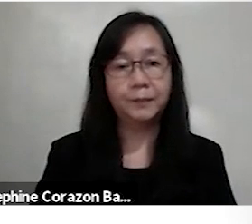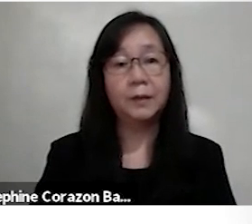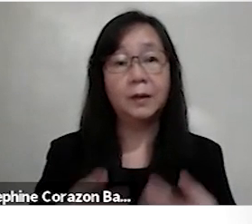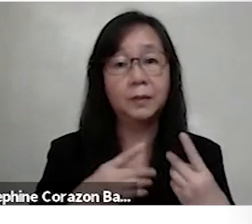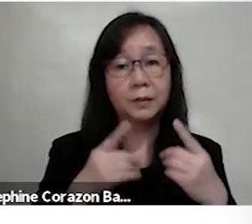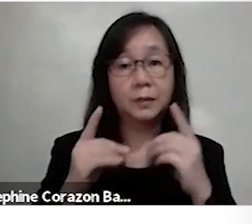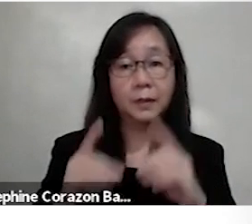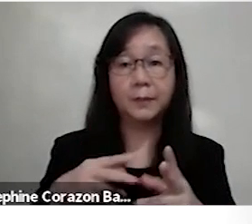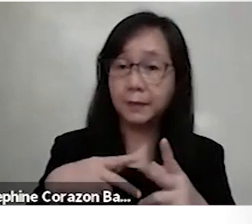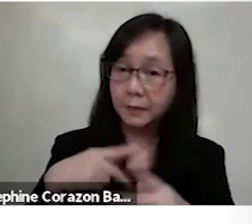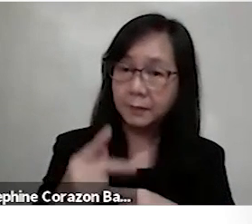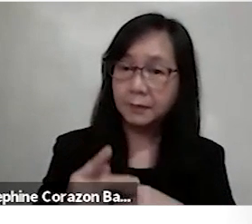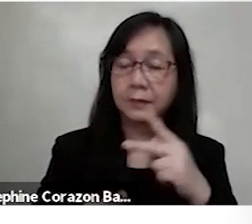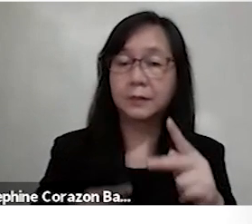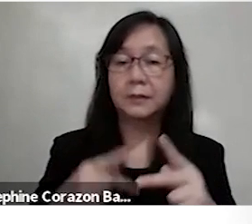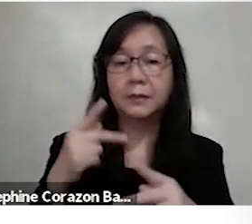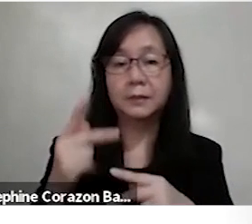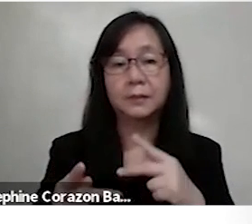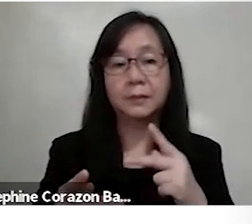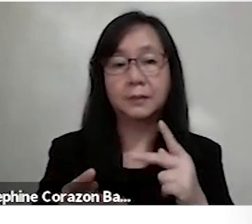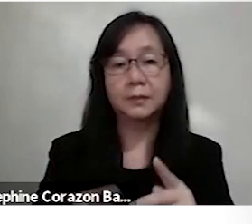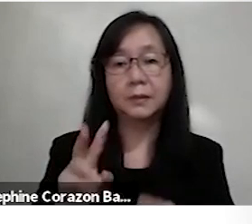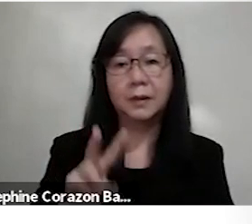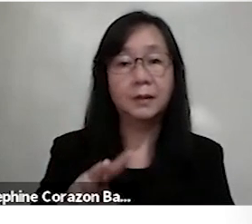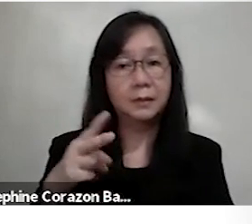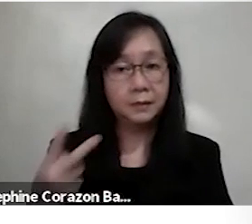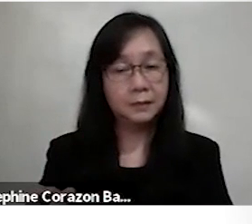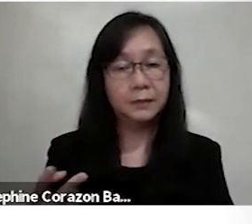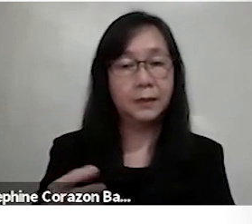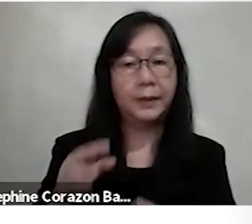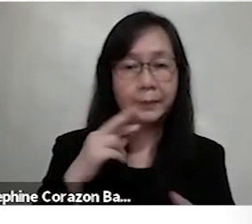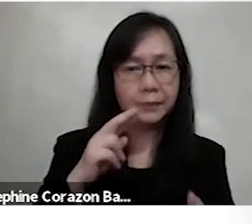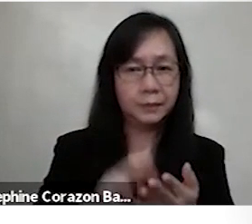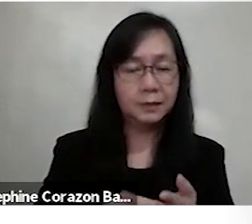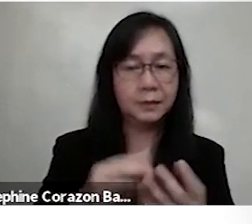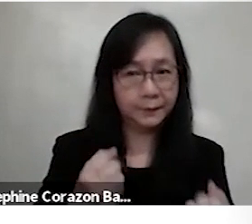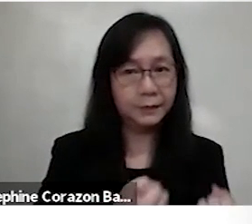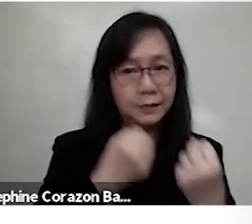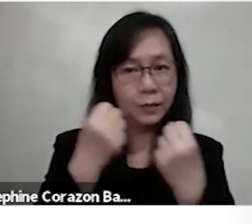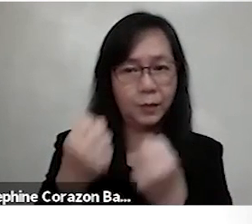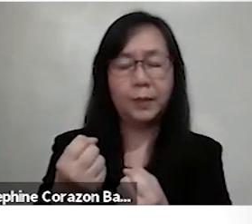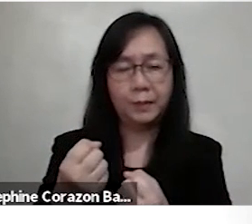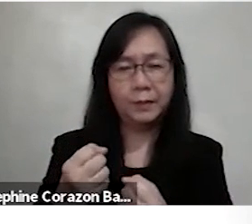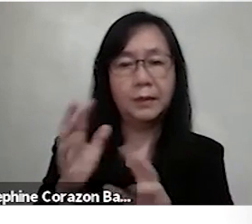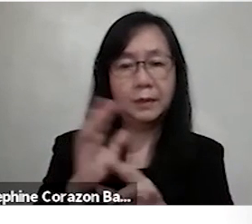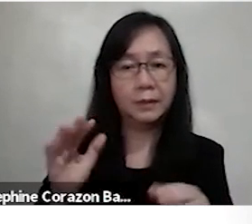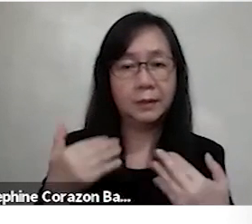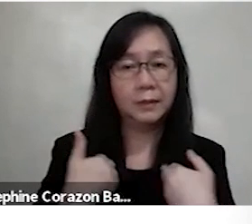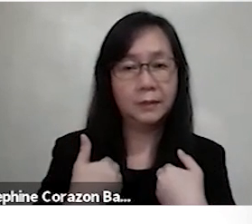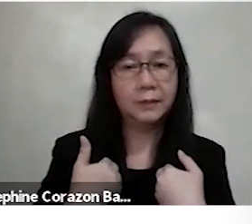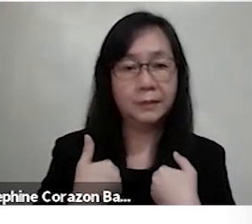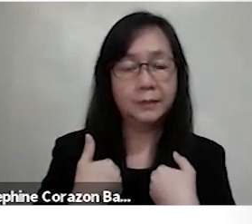that they are represented in capacity building of young people on subject of